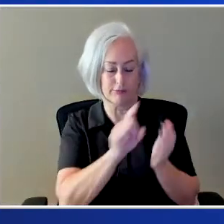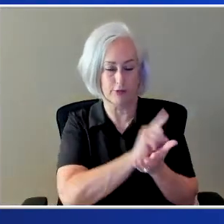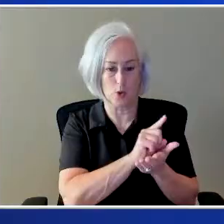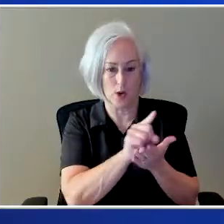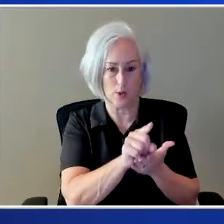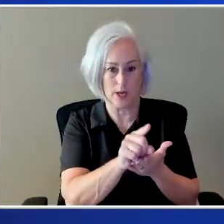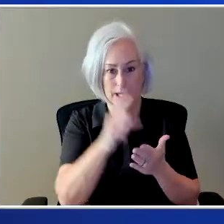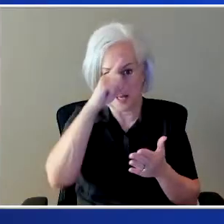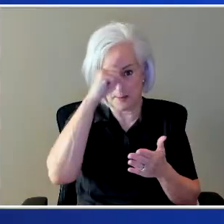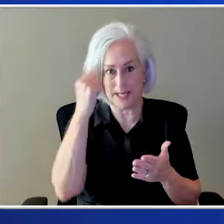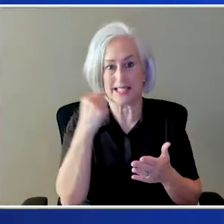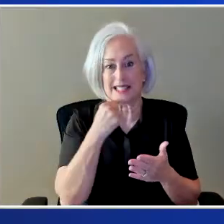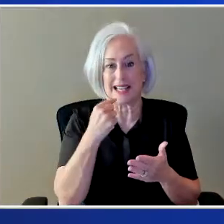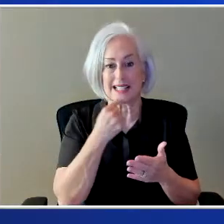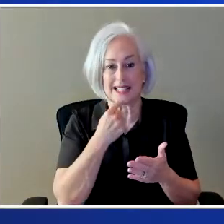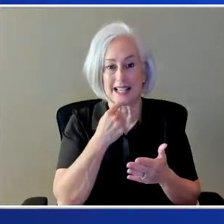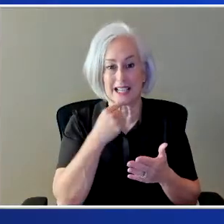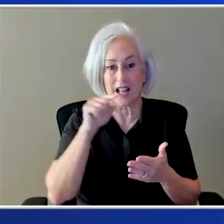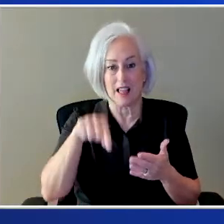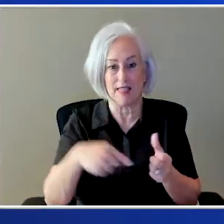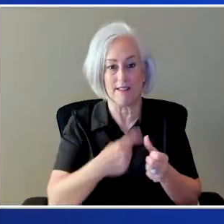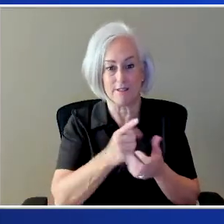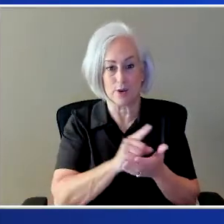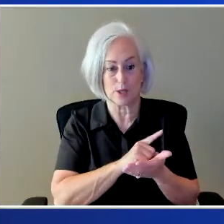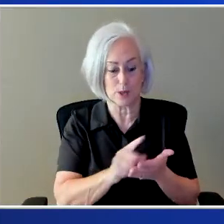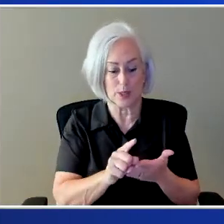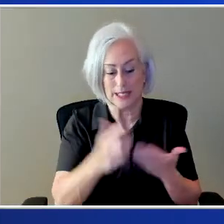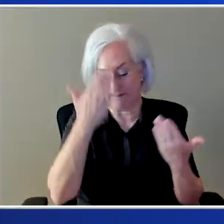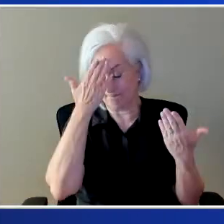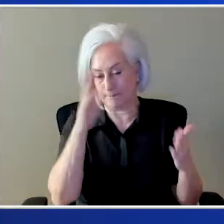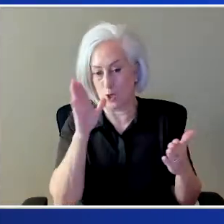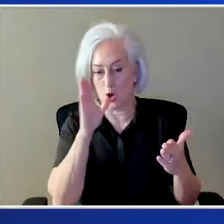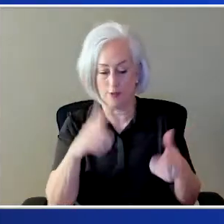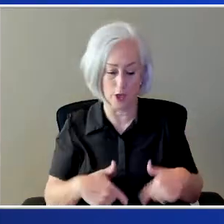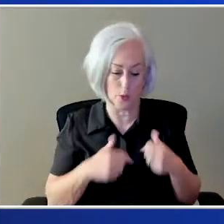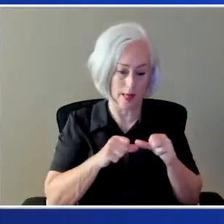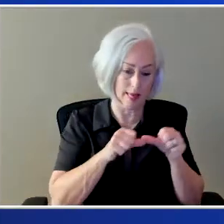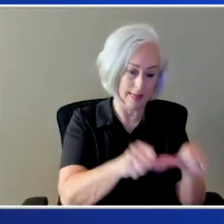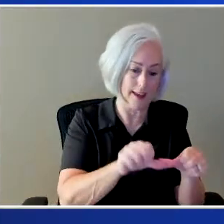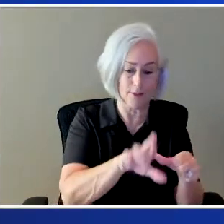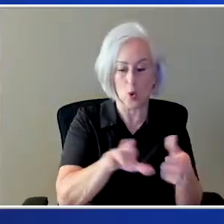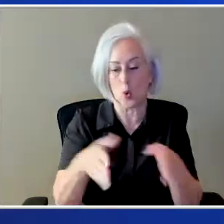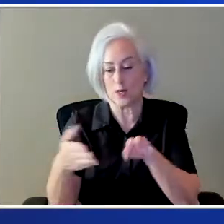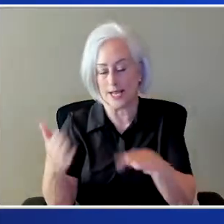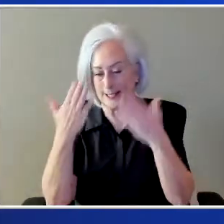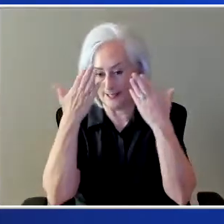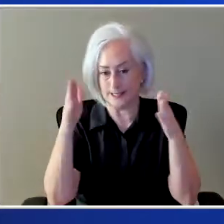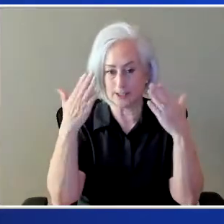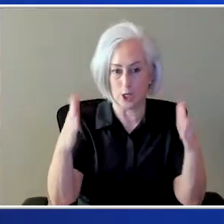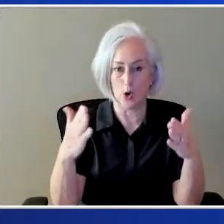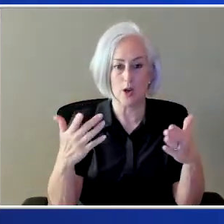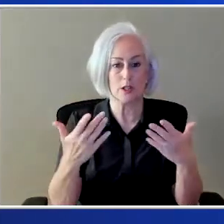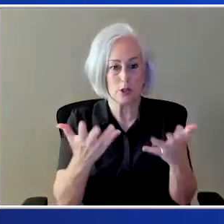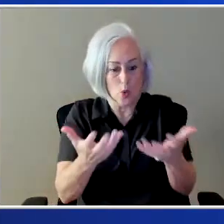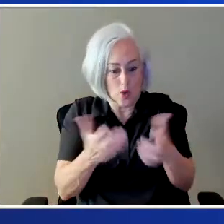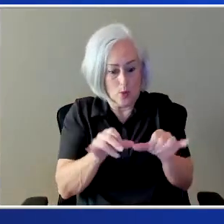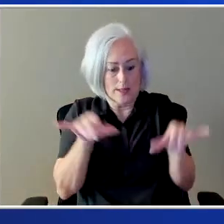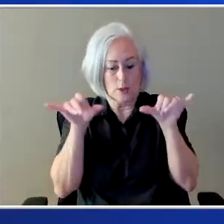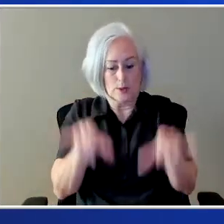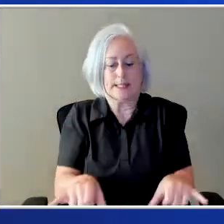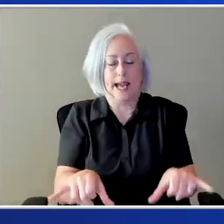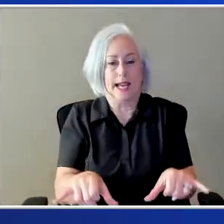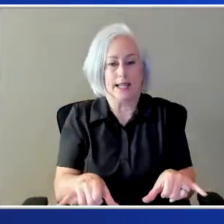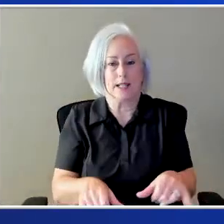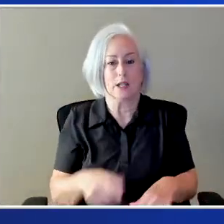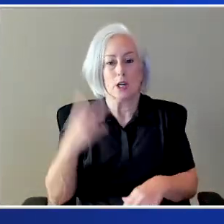when they admitted him that first week was going to be touch and go. We didn't know if he was going to survive, so we didn't want to leave. And 2 of us would stay in the room